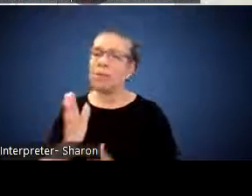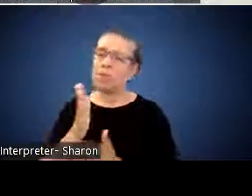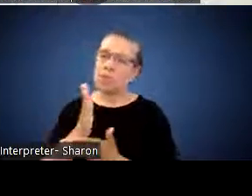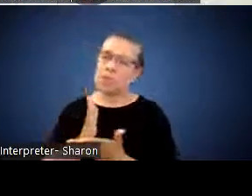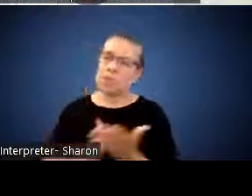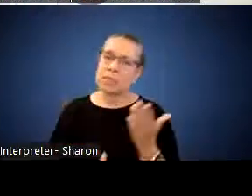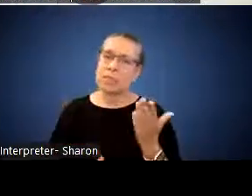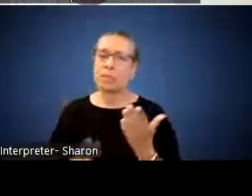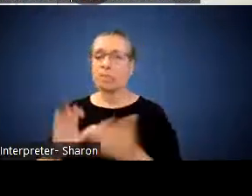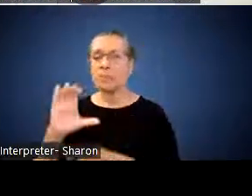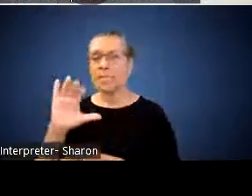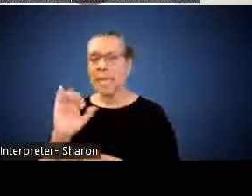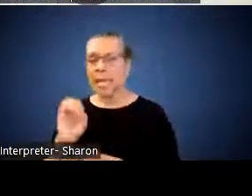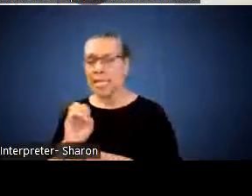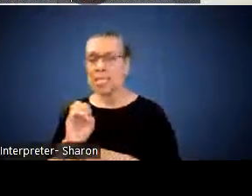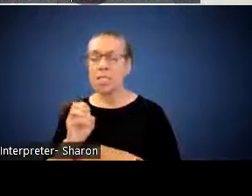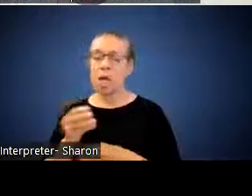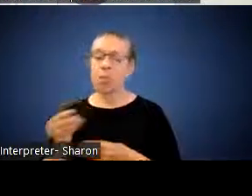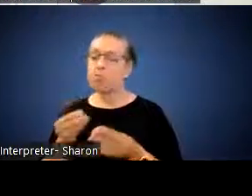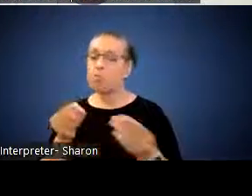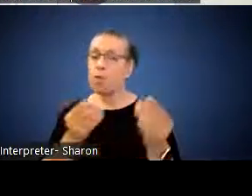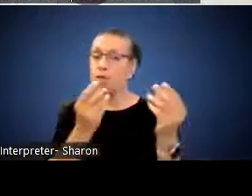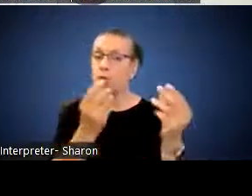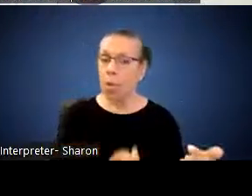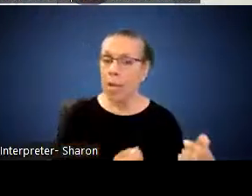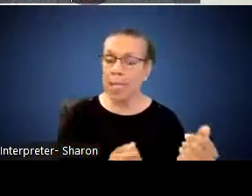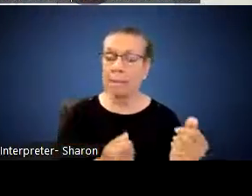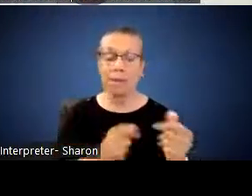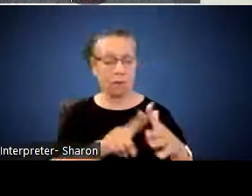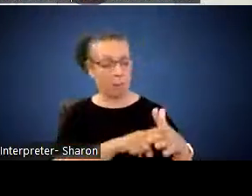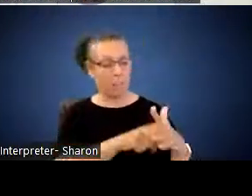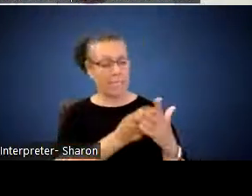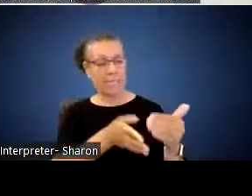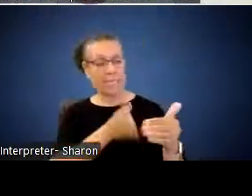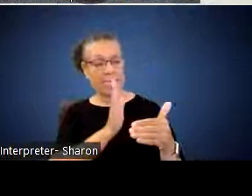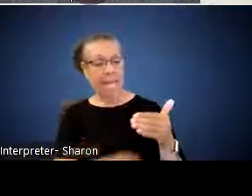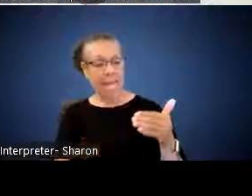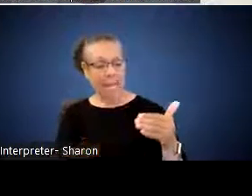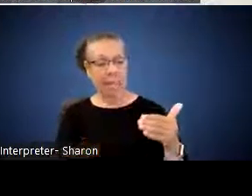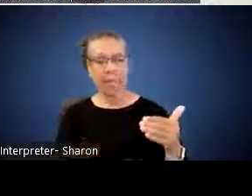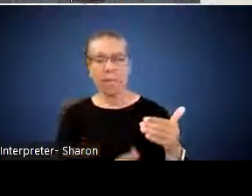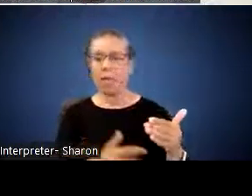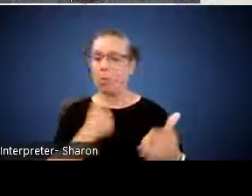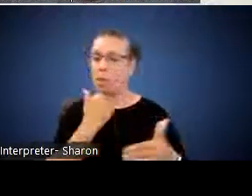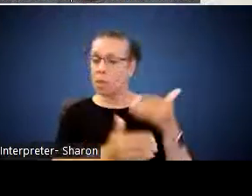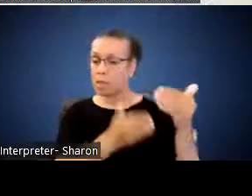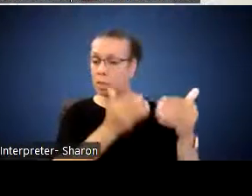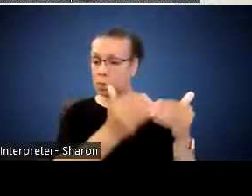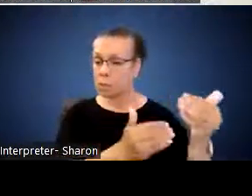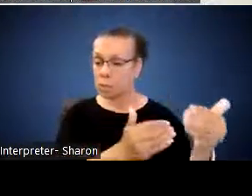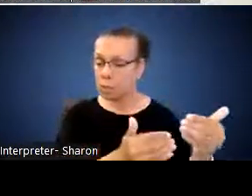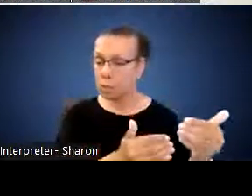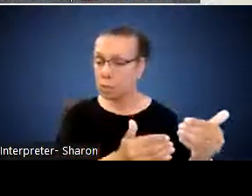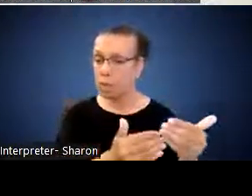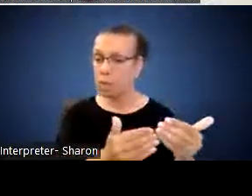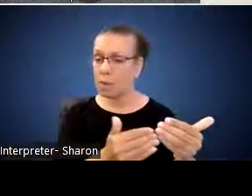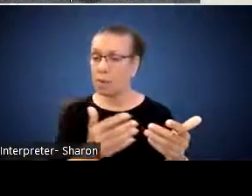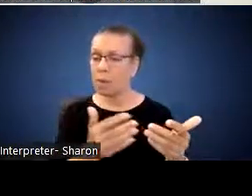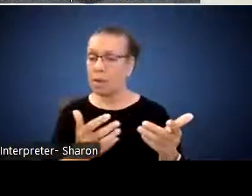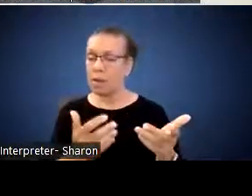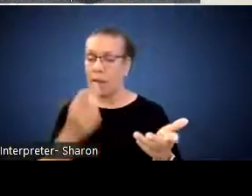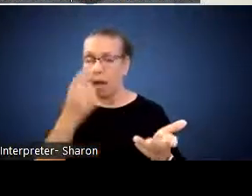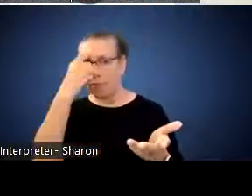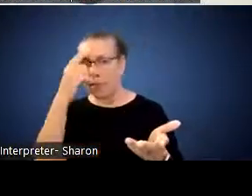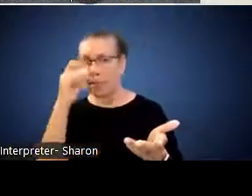move fast and, you know, the complainant and everything is available, at least for those, we wouldn't have to. And I think if we just